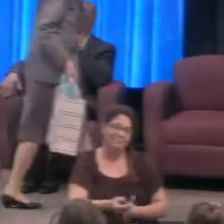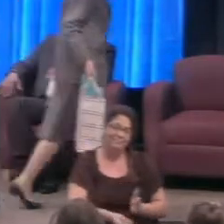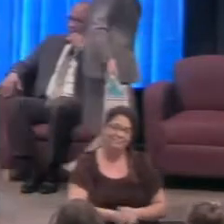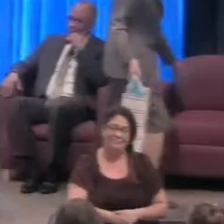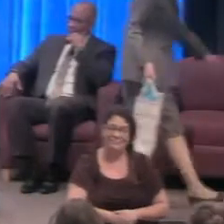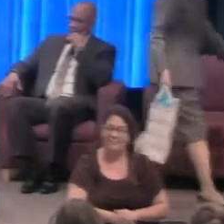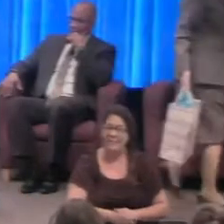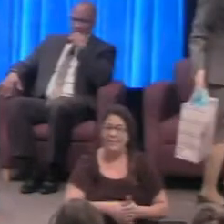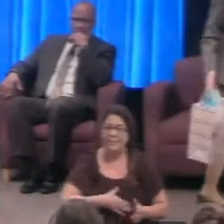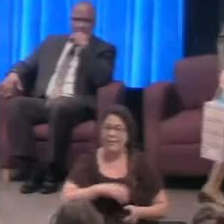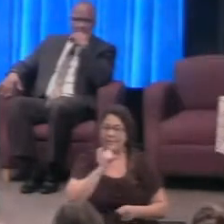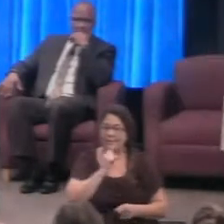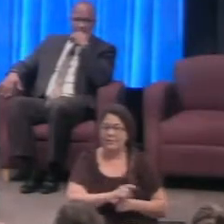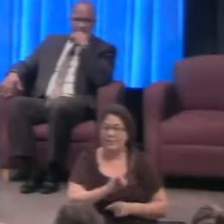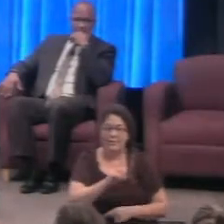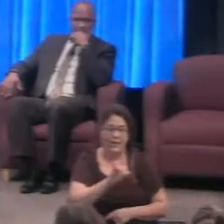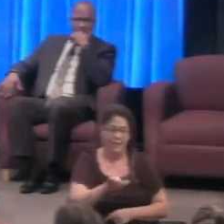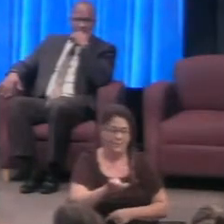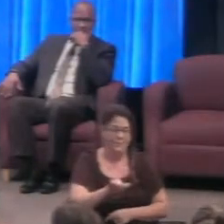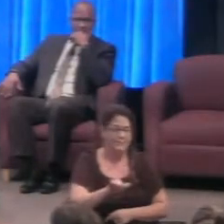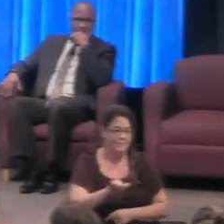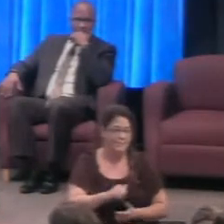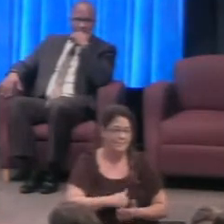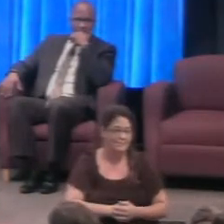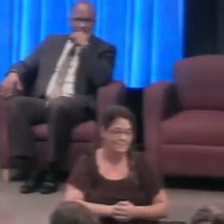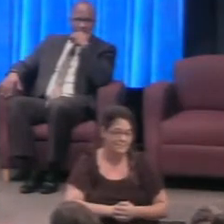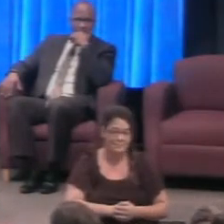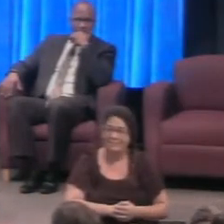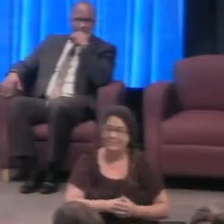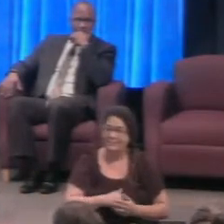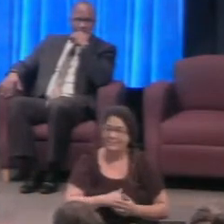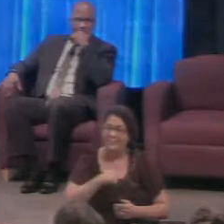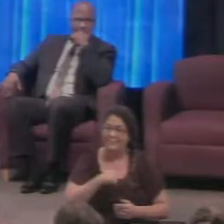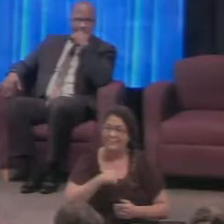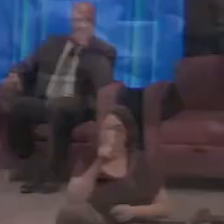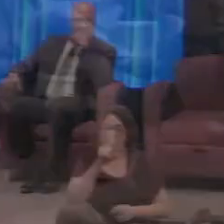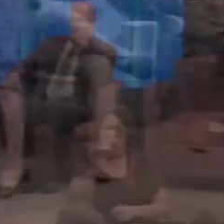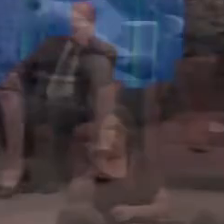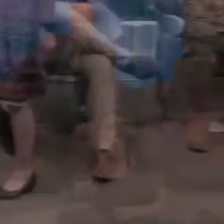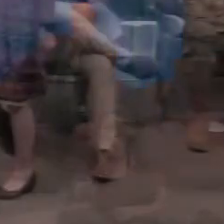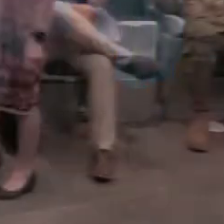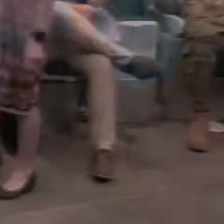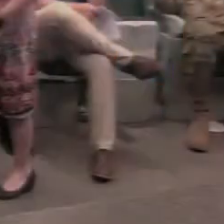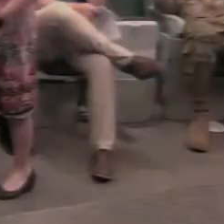My sister, Judy, and I know we don't look anything alike.